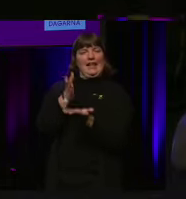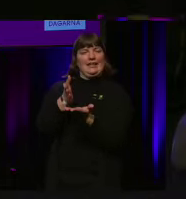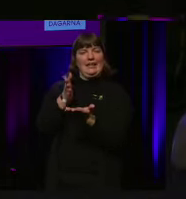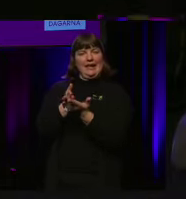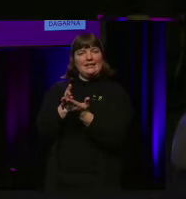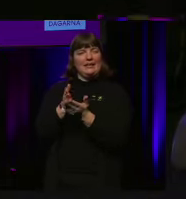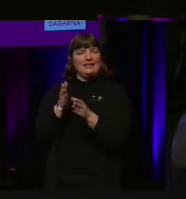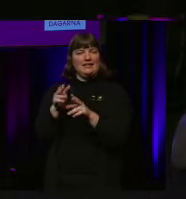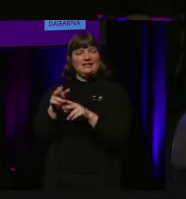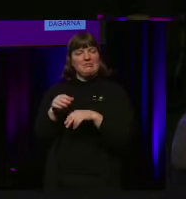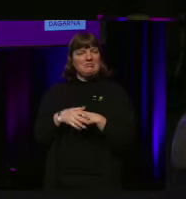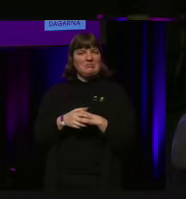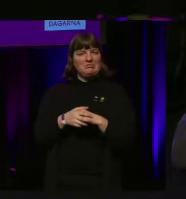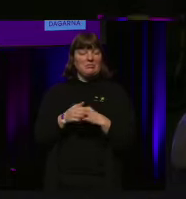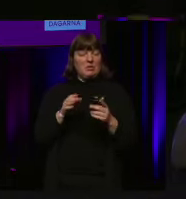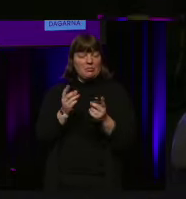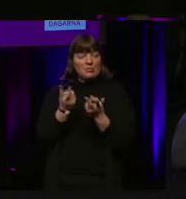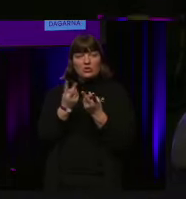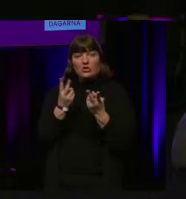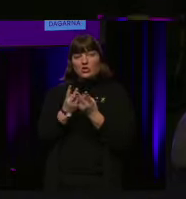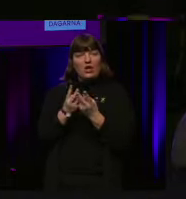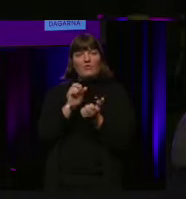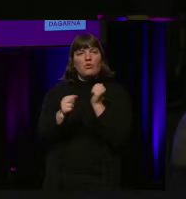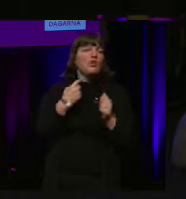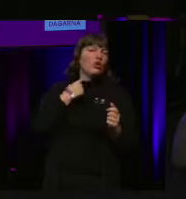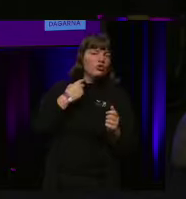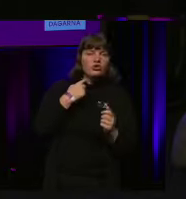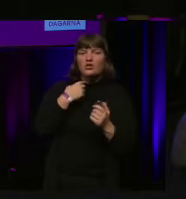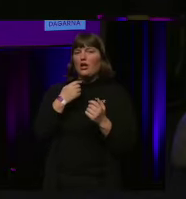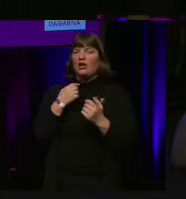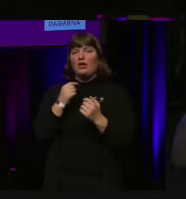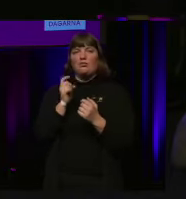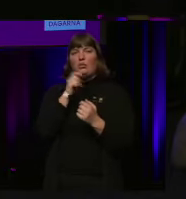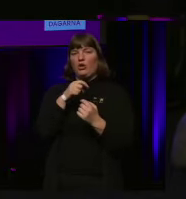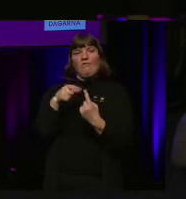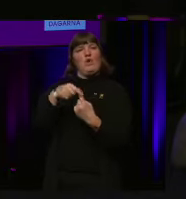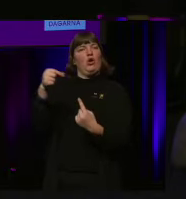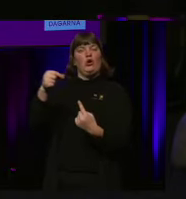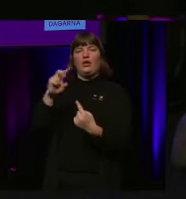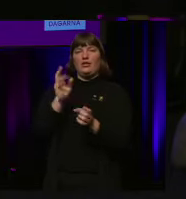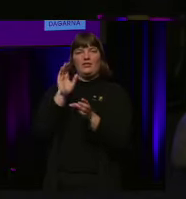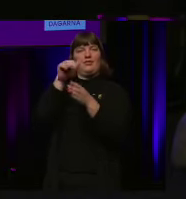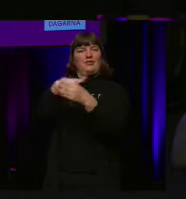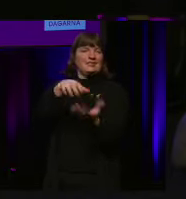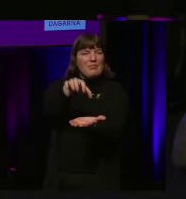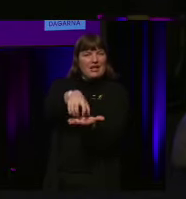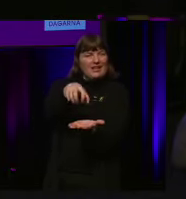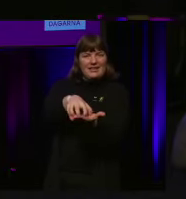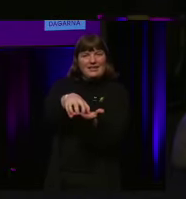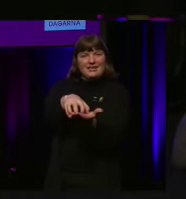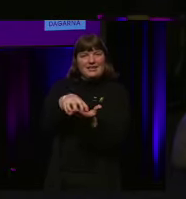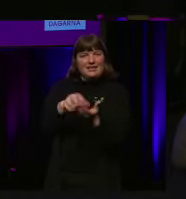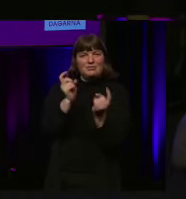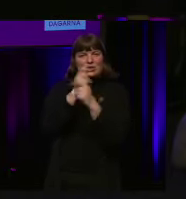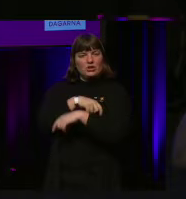like being allowed to vote or to be elected or to take part of the society.